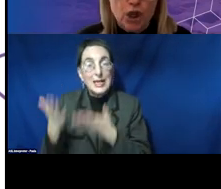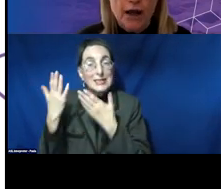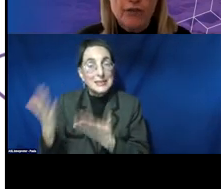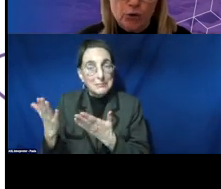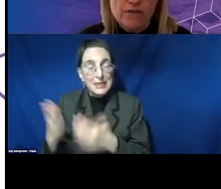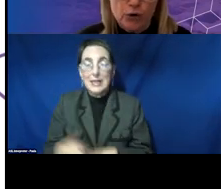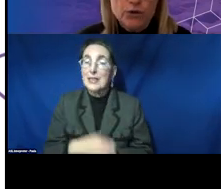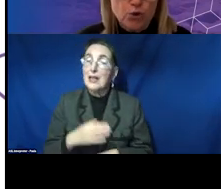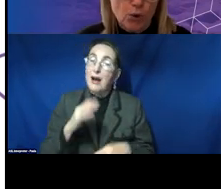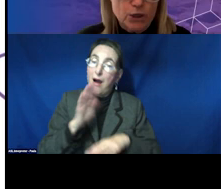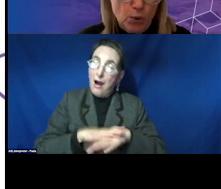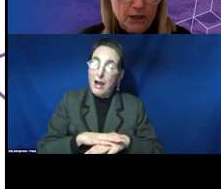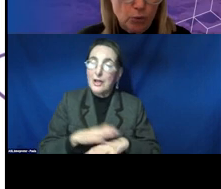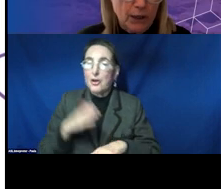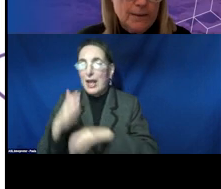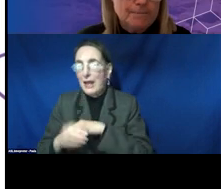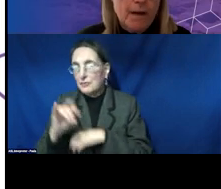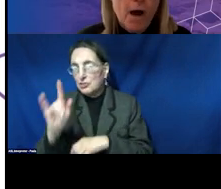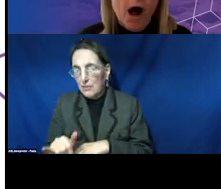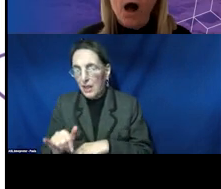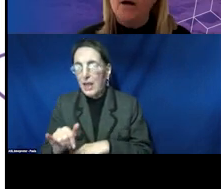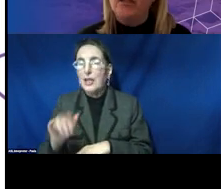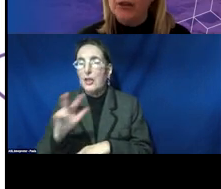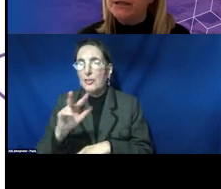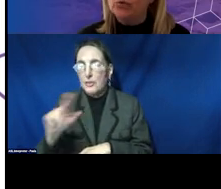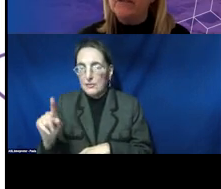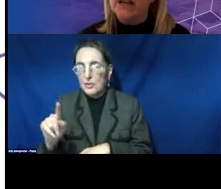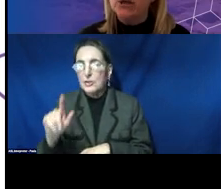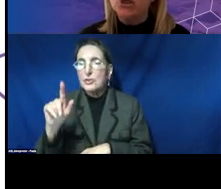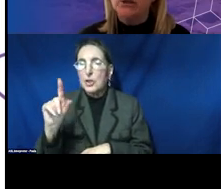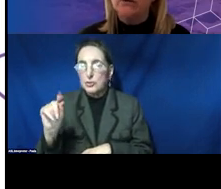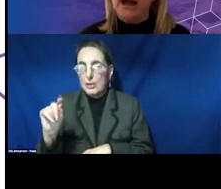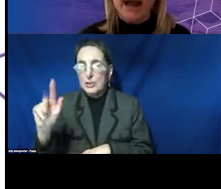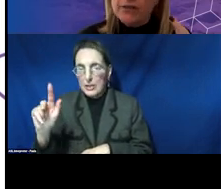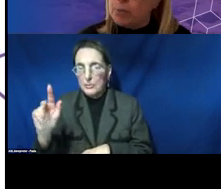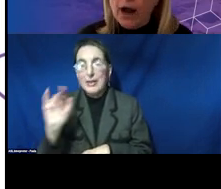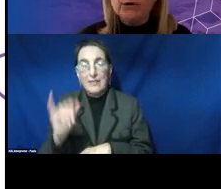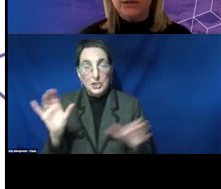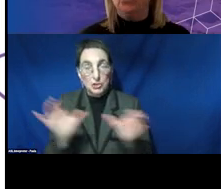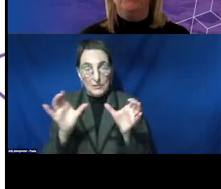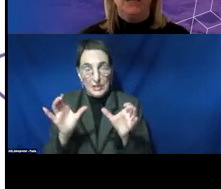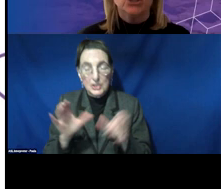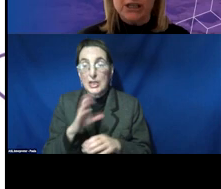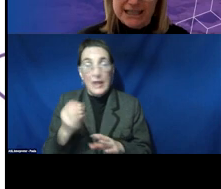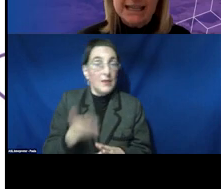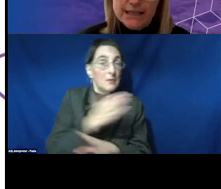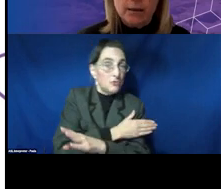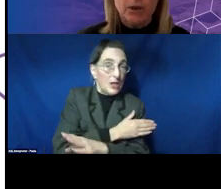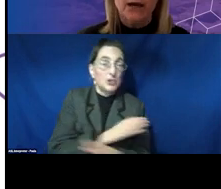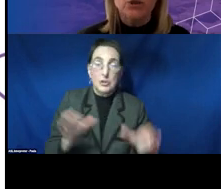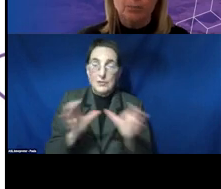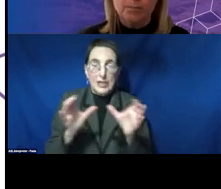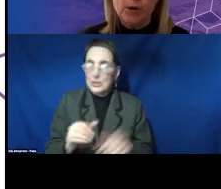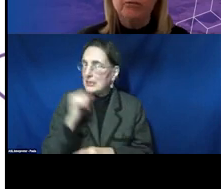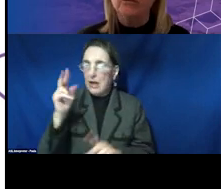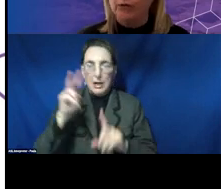after July 31st, 2023. This certification and the prior certification didn't